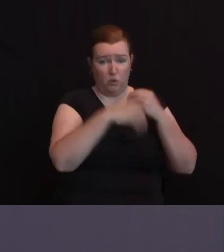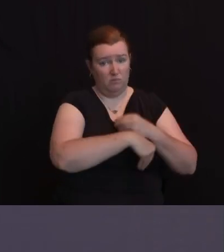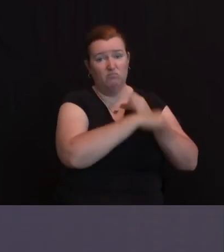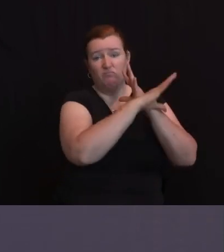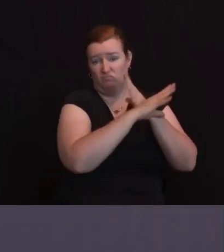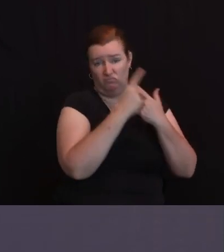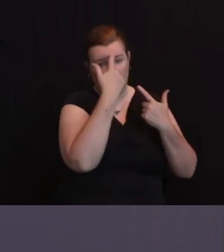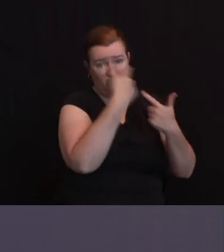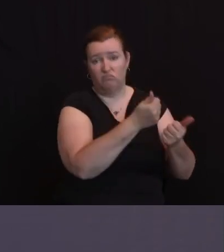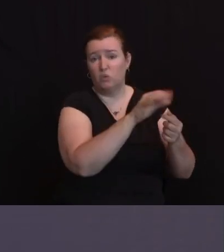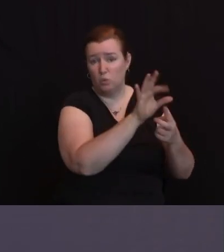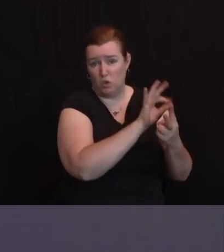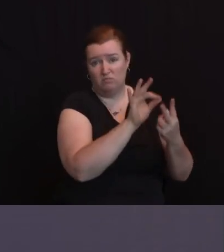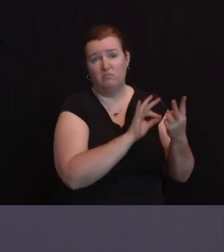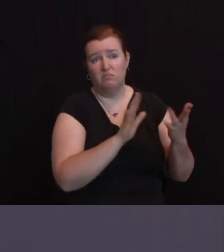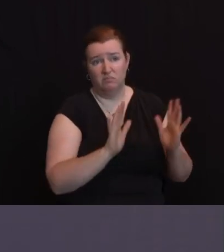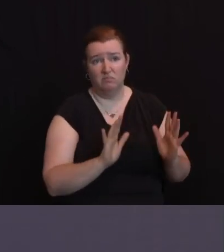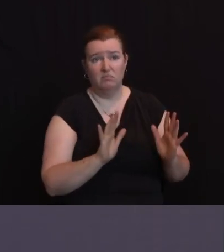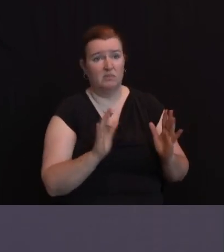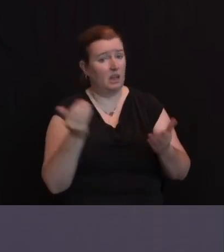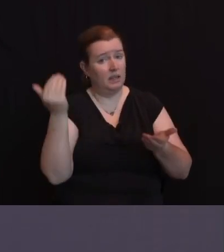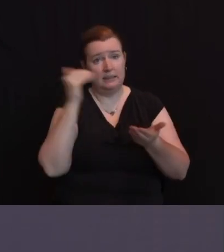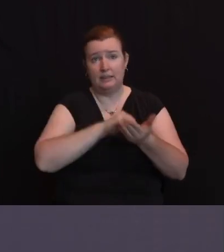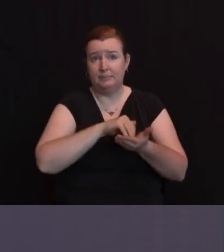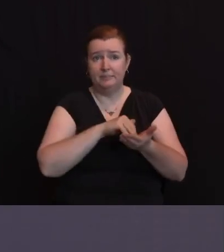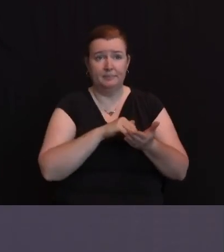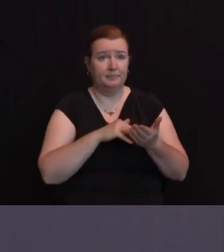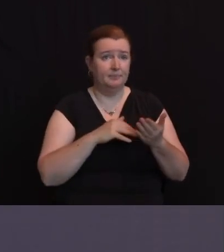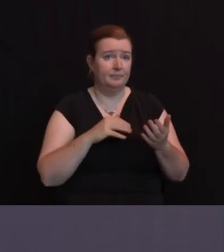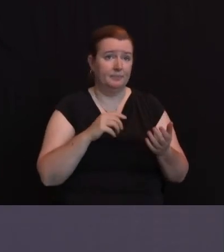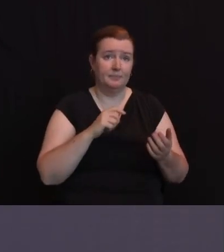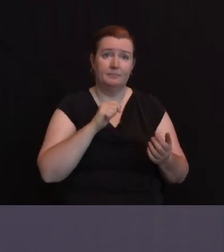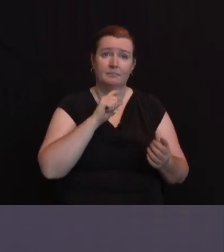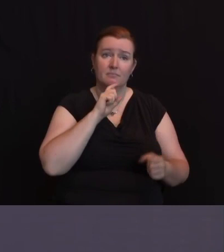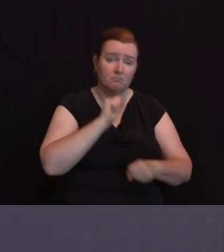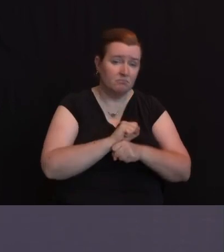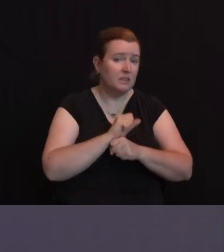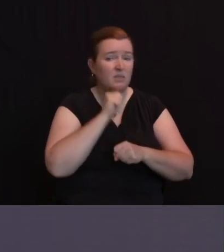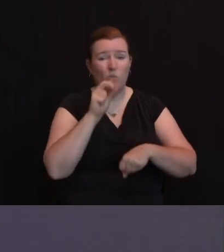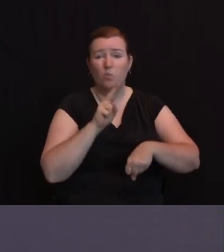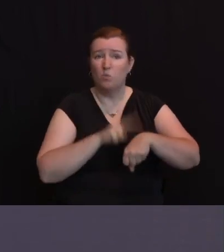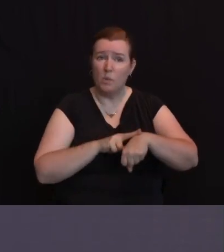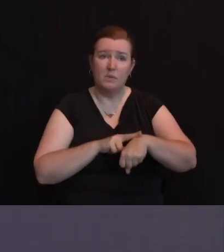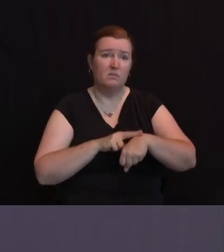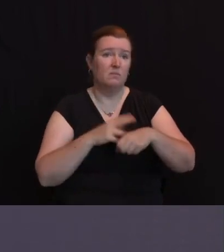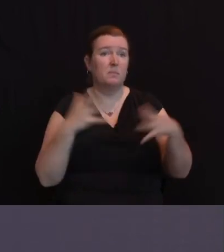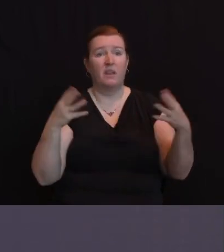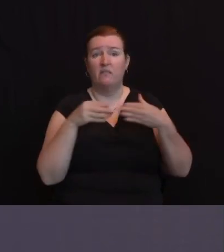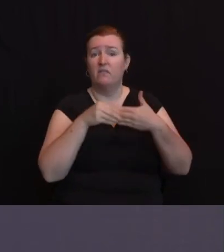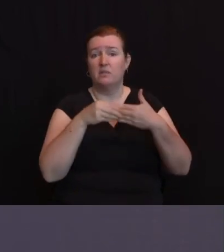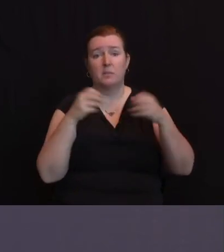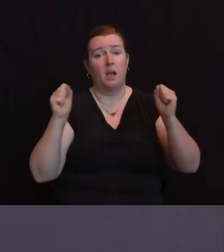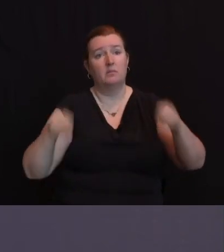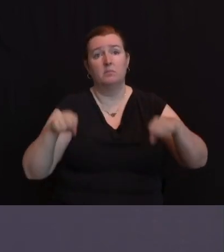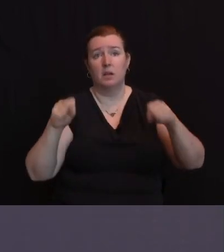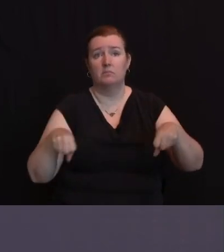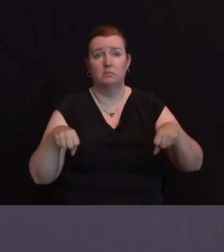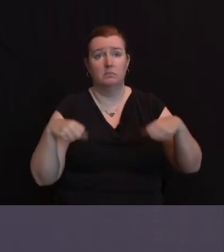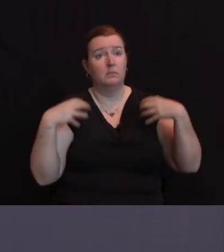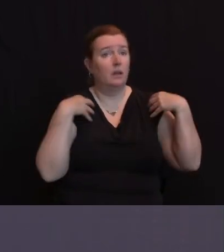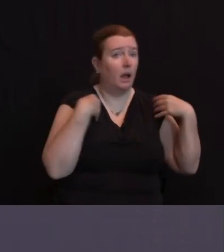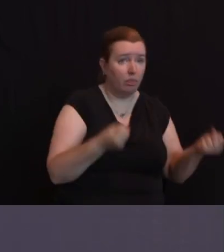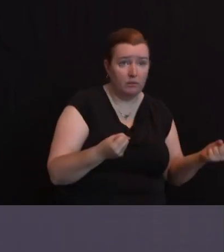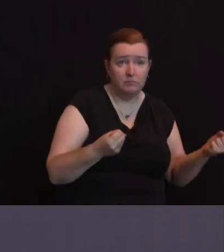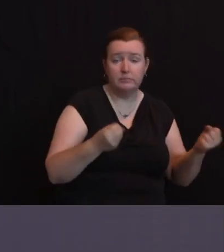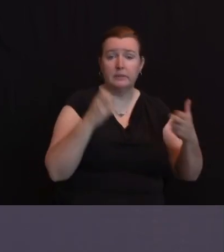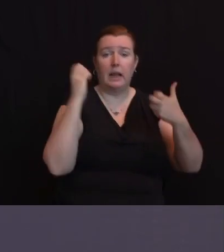again, not going to be normal, as much flexibility as possible. The principles, health, education, equity.